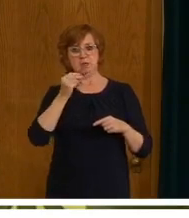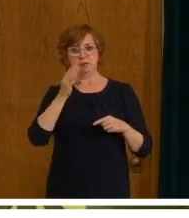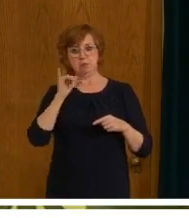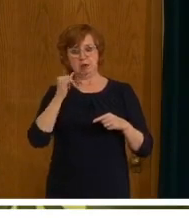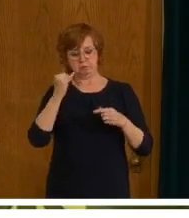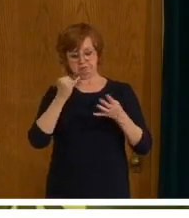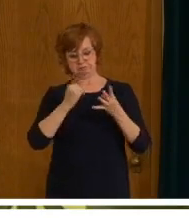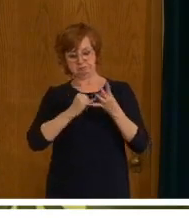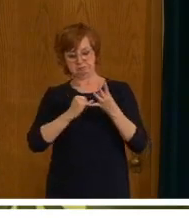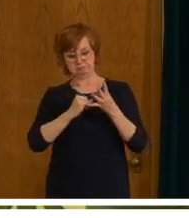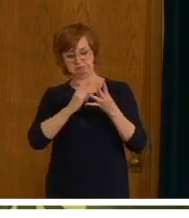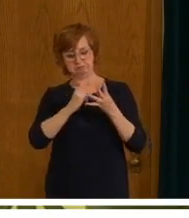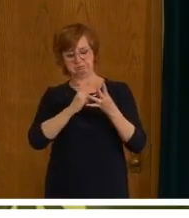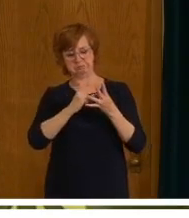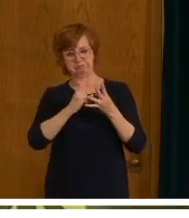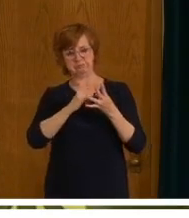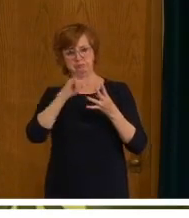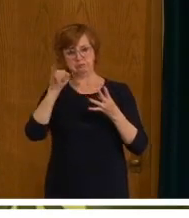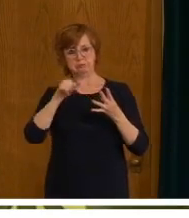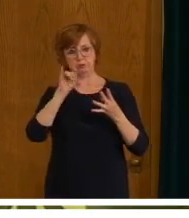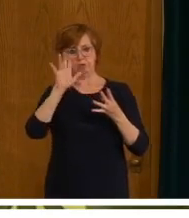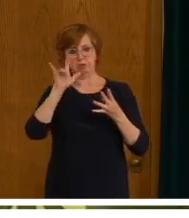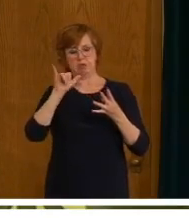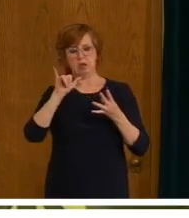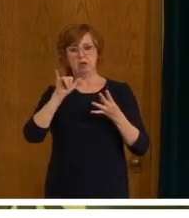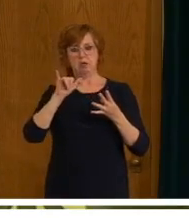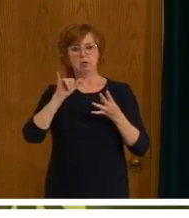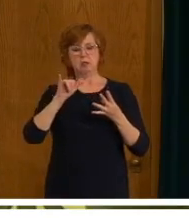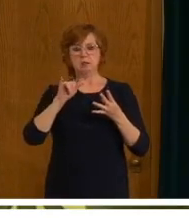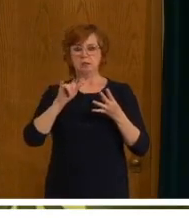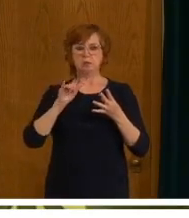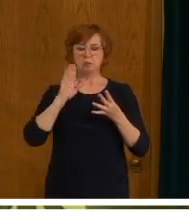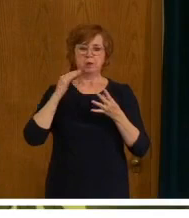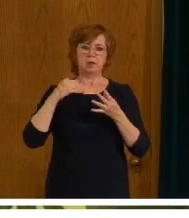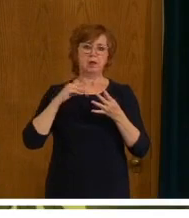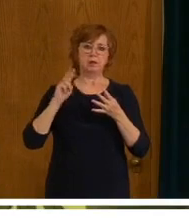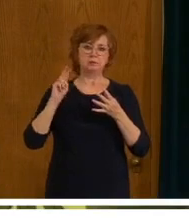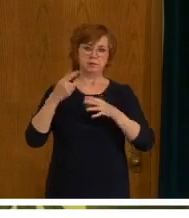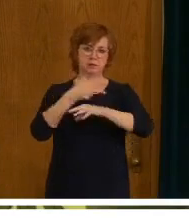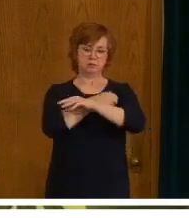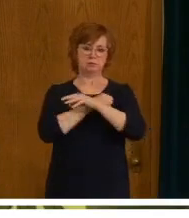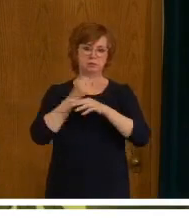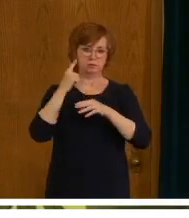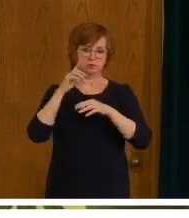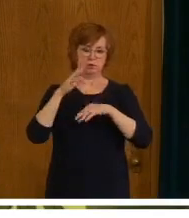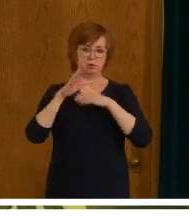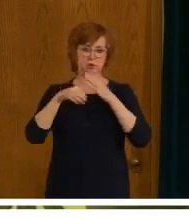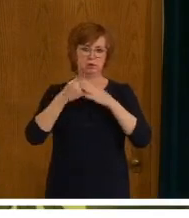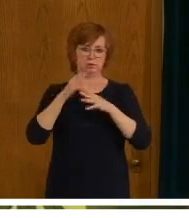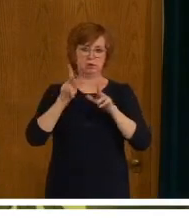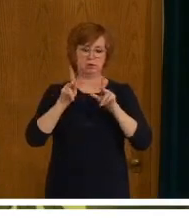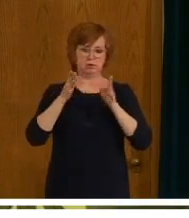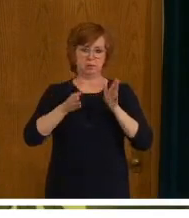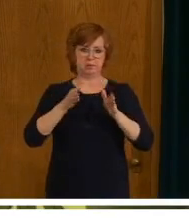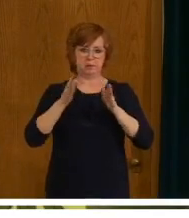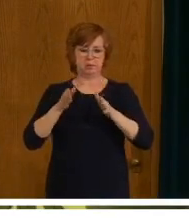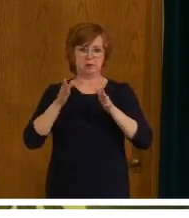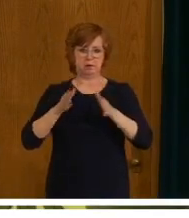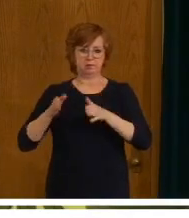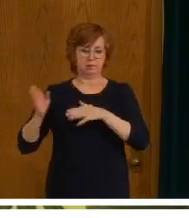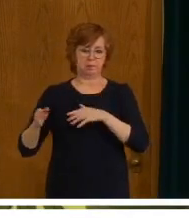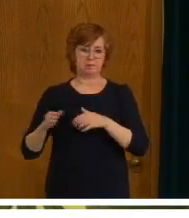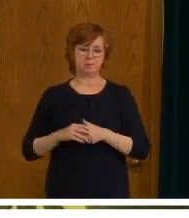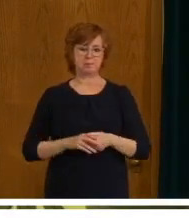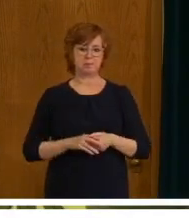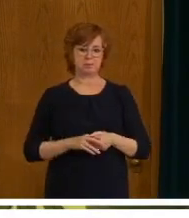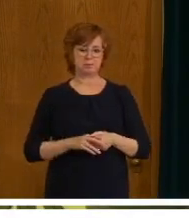July, well into our second dose effort in Saskatchewan, and have the opportunity to get back to normal in our communities. But